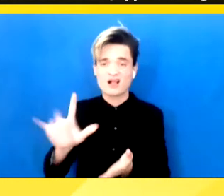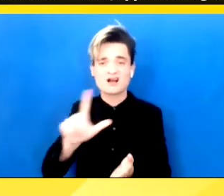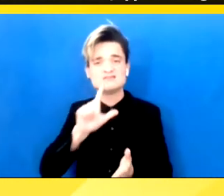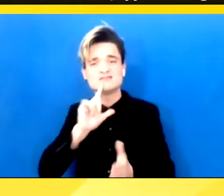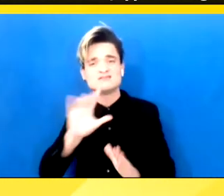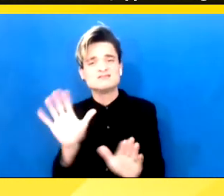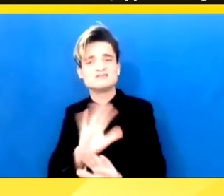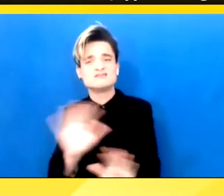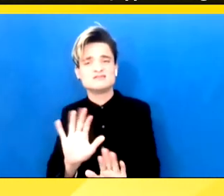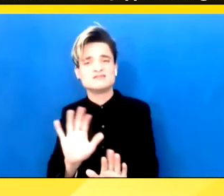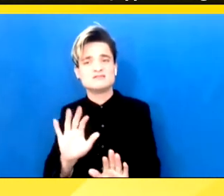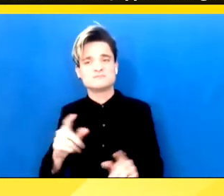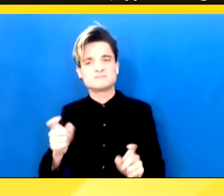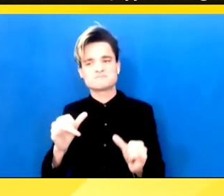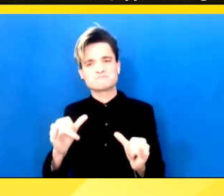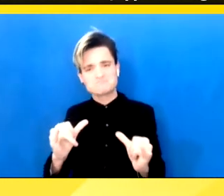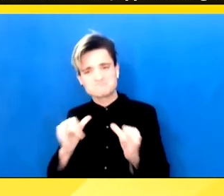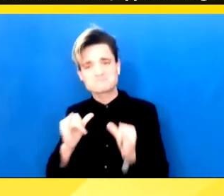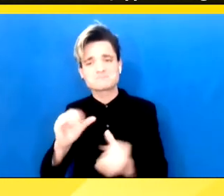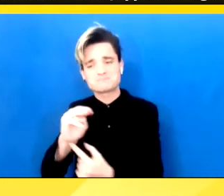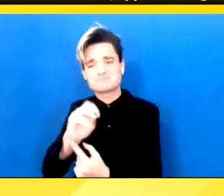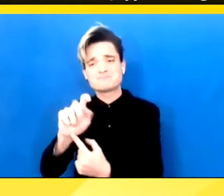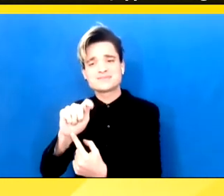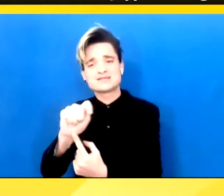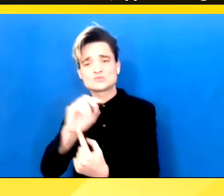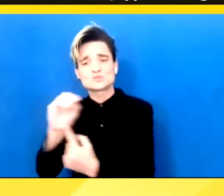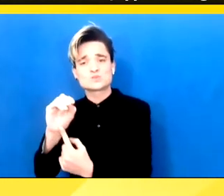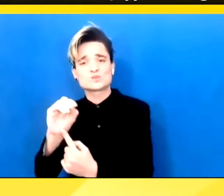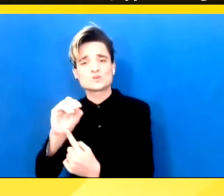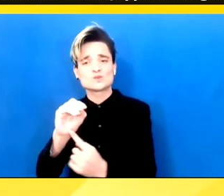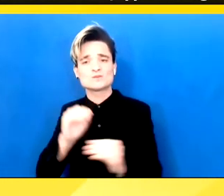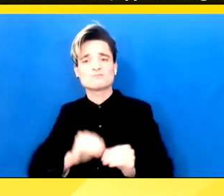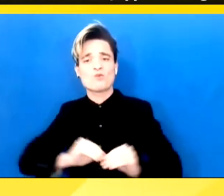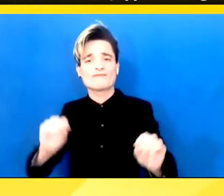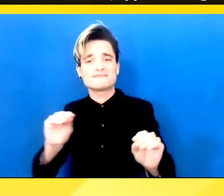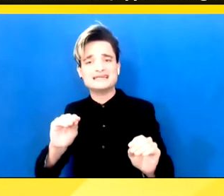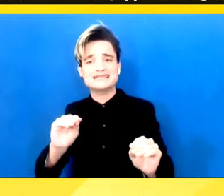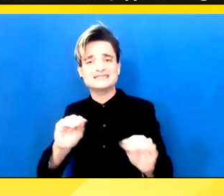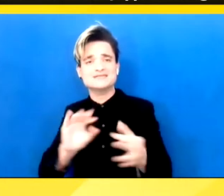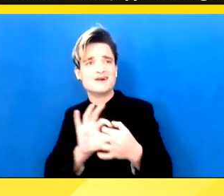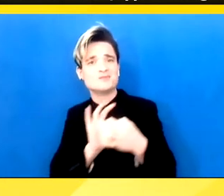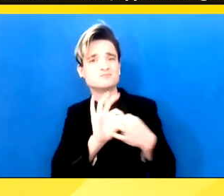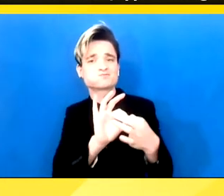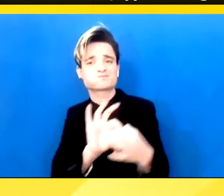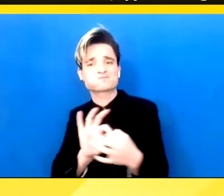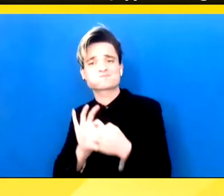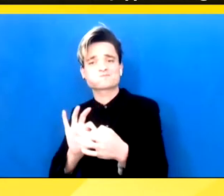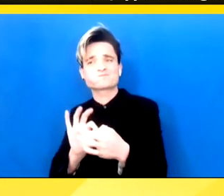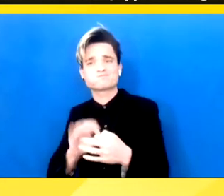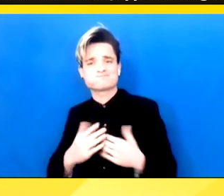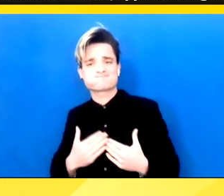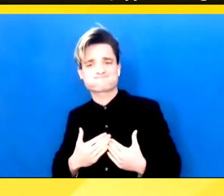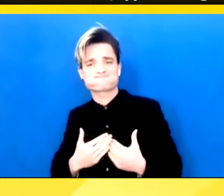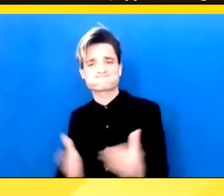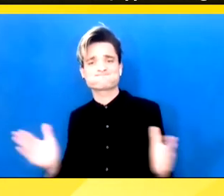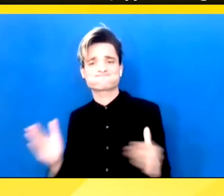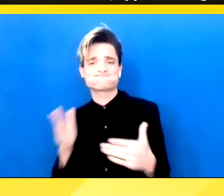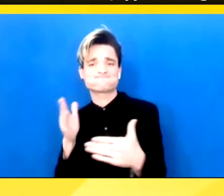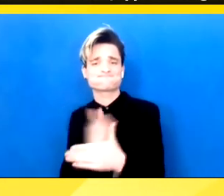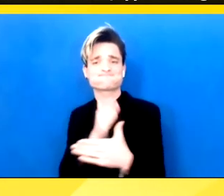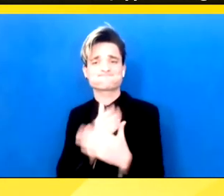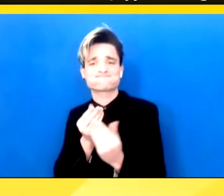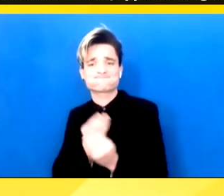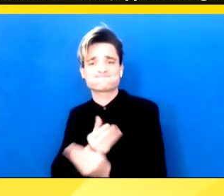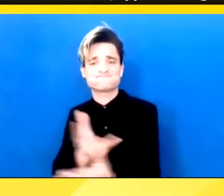able to take a vacation every now and then if that's okay, amen. I have people that work in these facilities that's working two